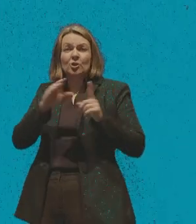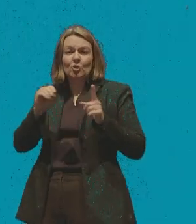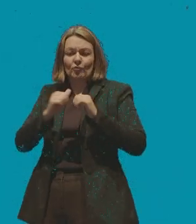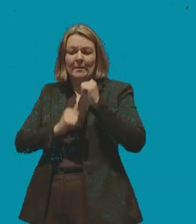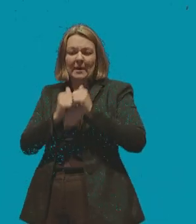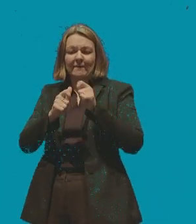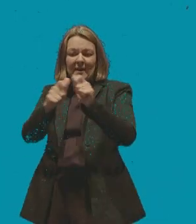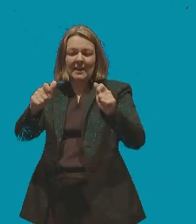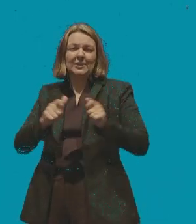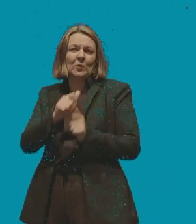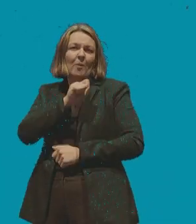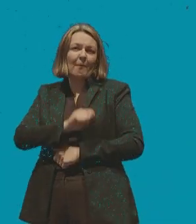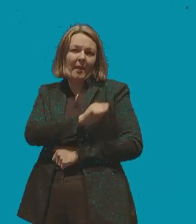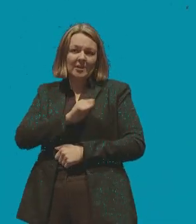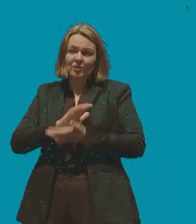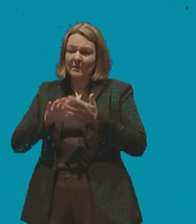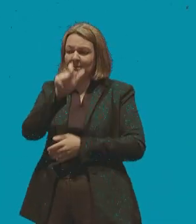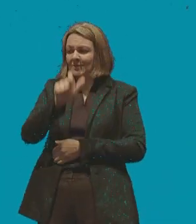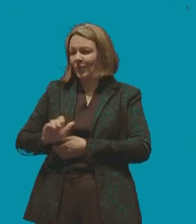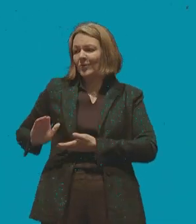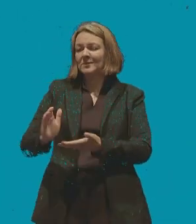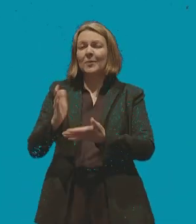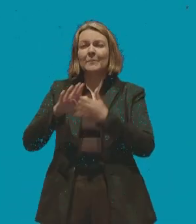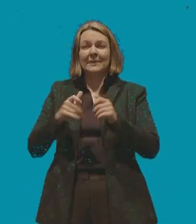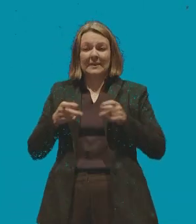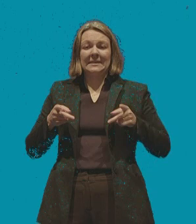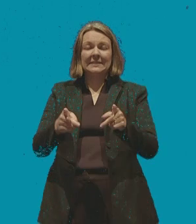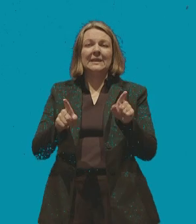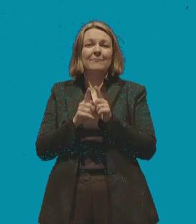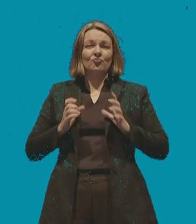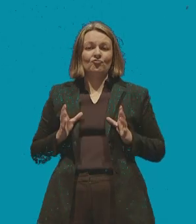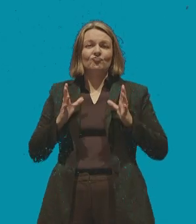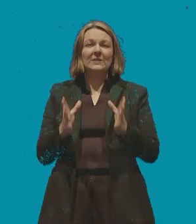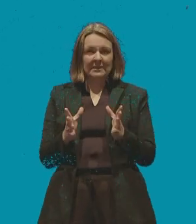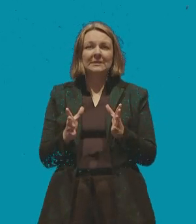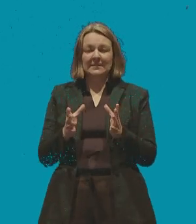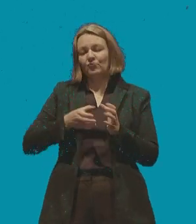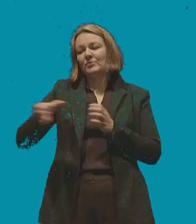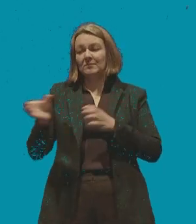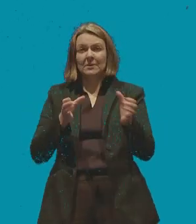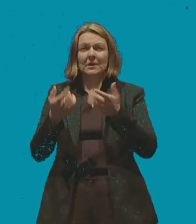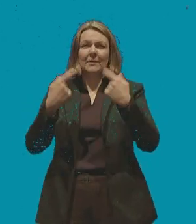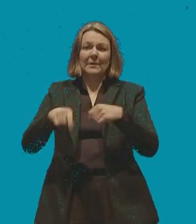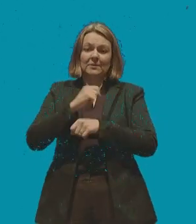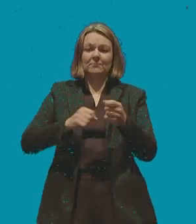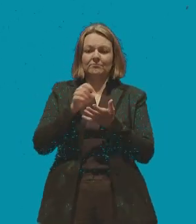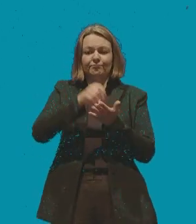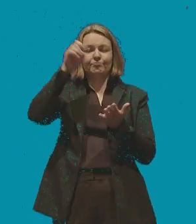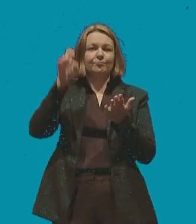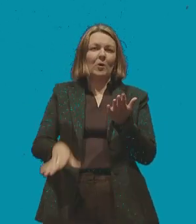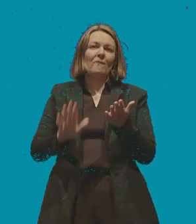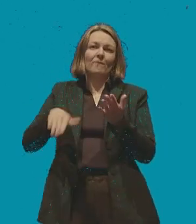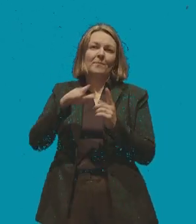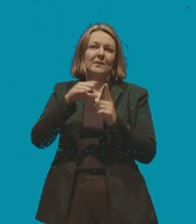manifesto pledge to reduce our civil service compensation scheme and redundancy terms by 33% was dropped by the Tory